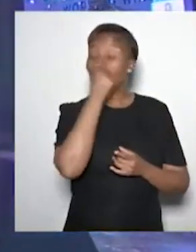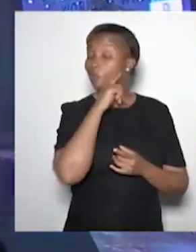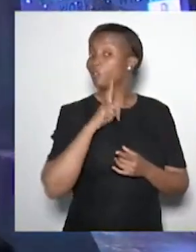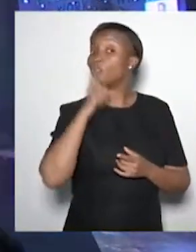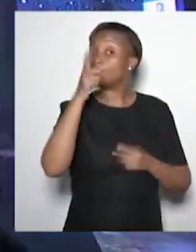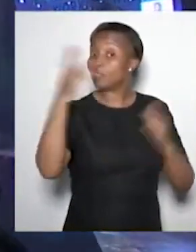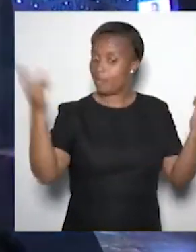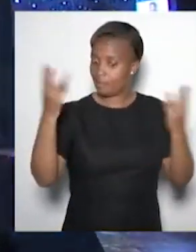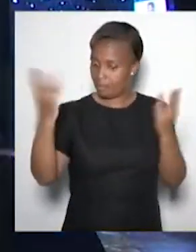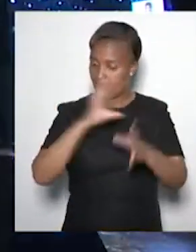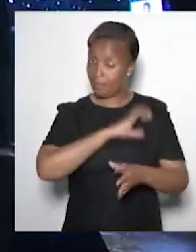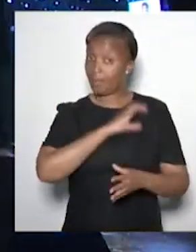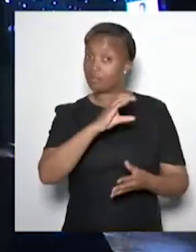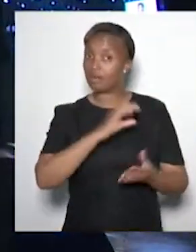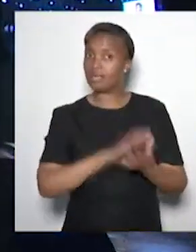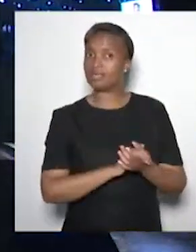Christ,